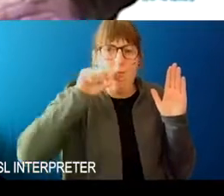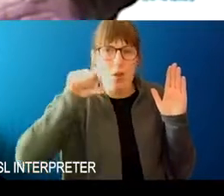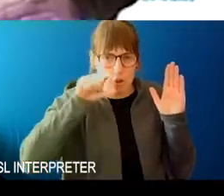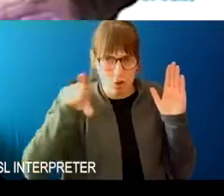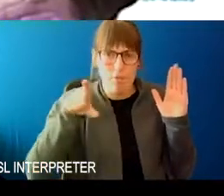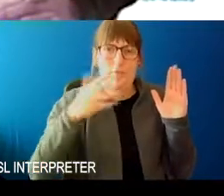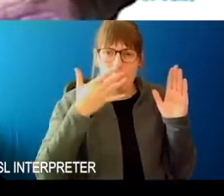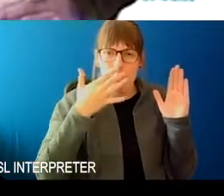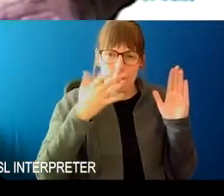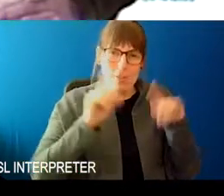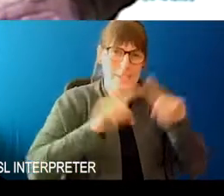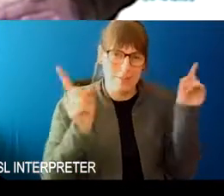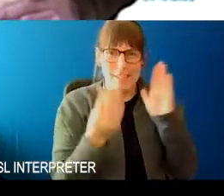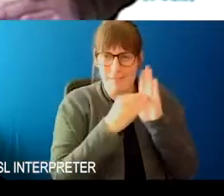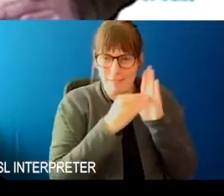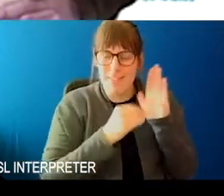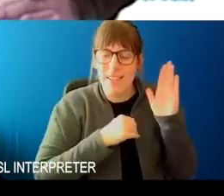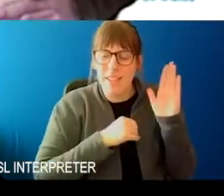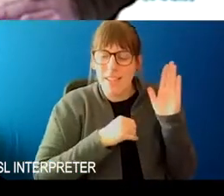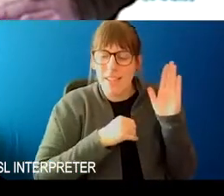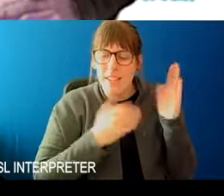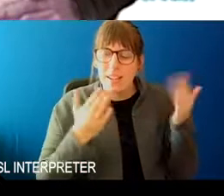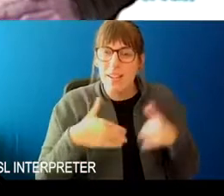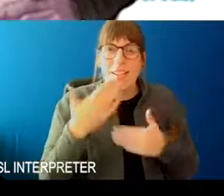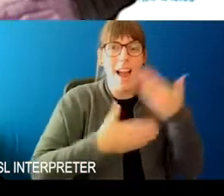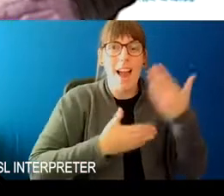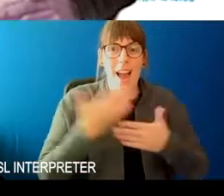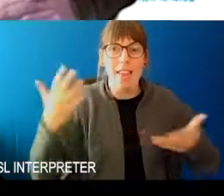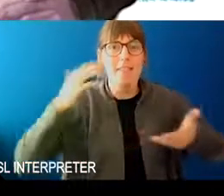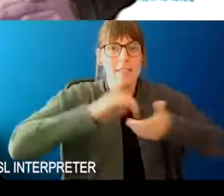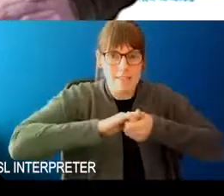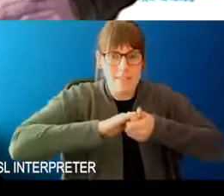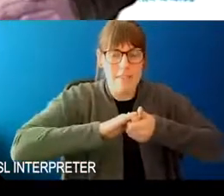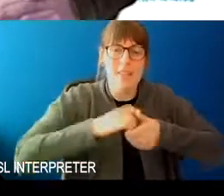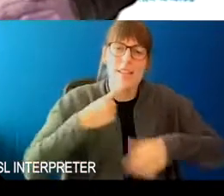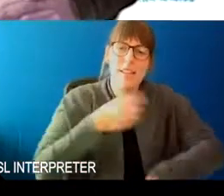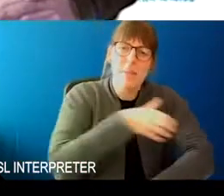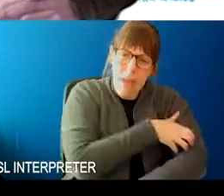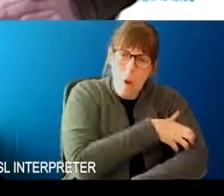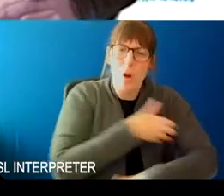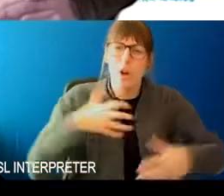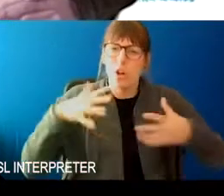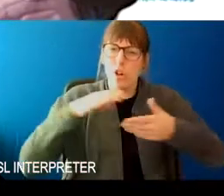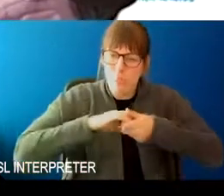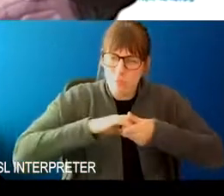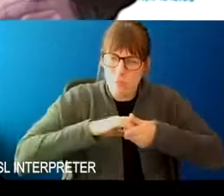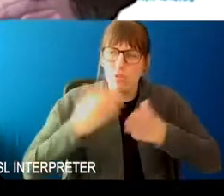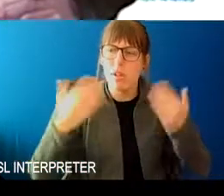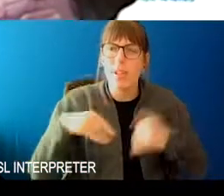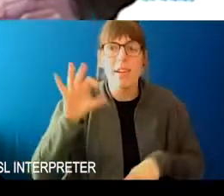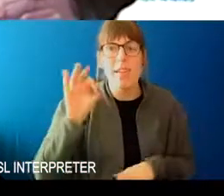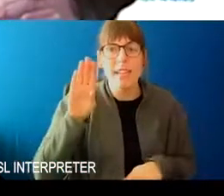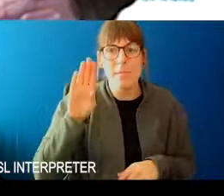the Tweety bird with the different colors in it. Yeah. And 2 hands touching with power